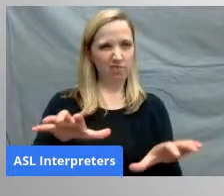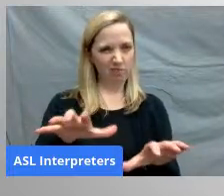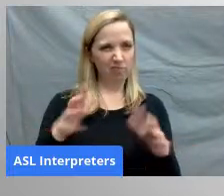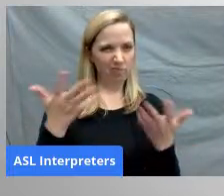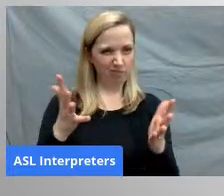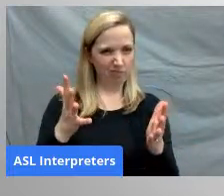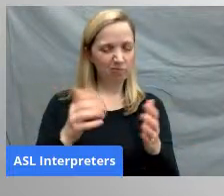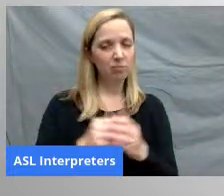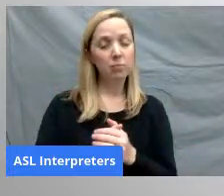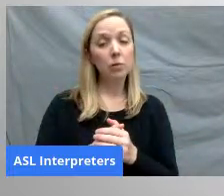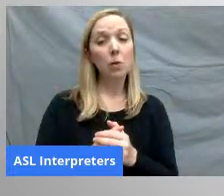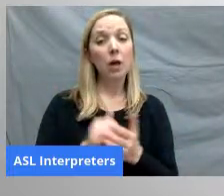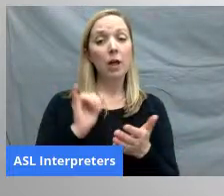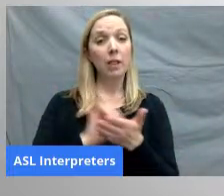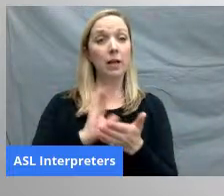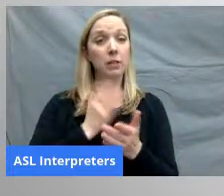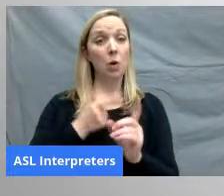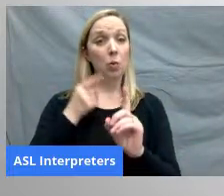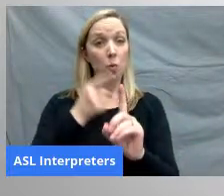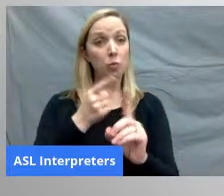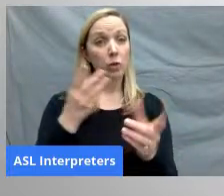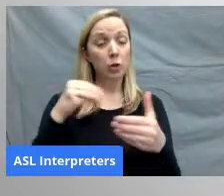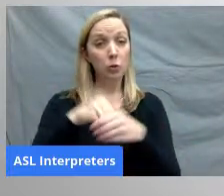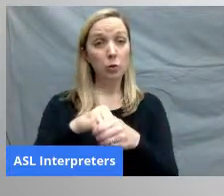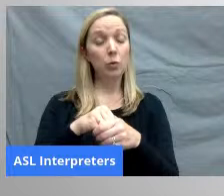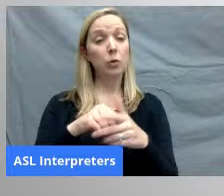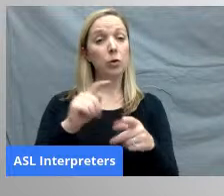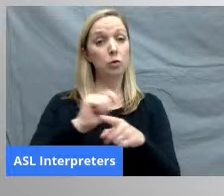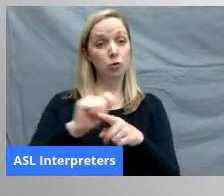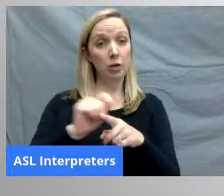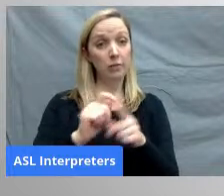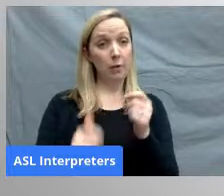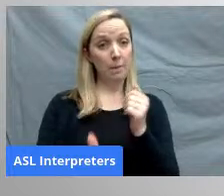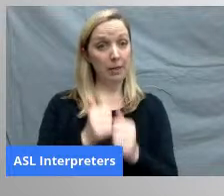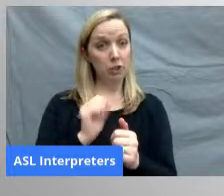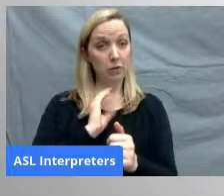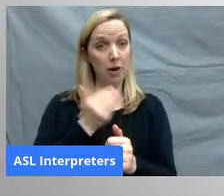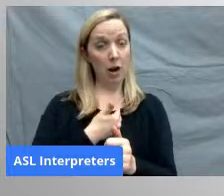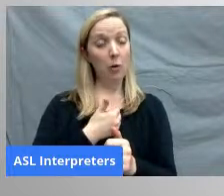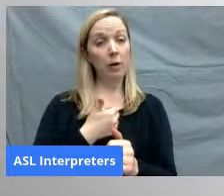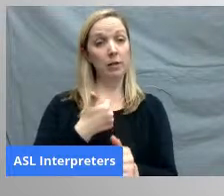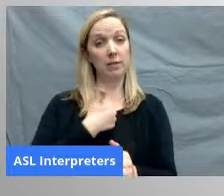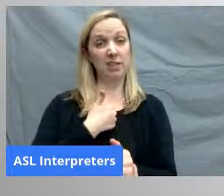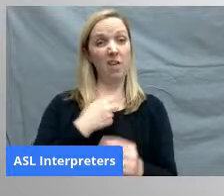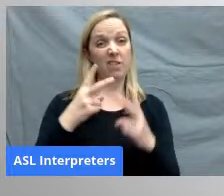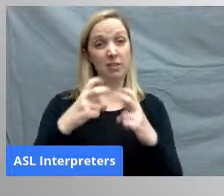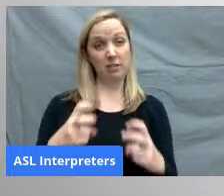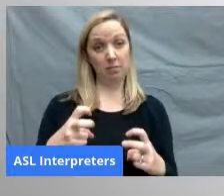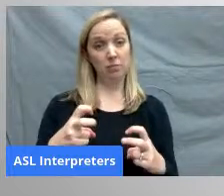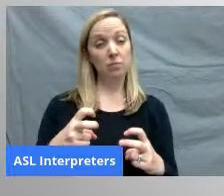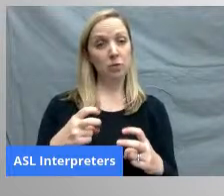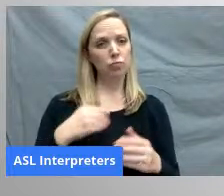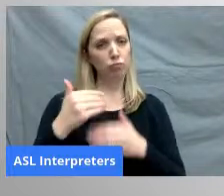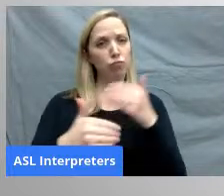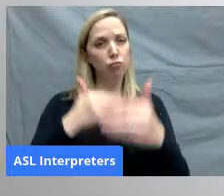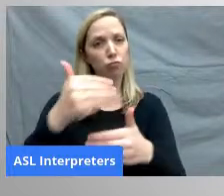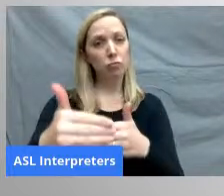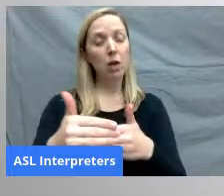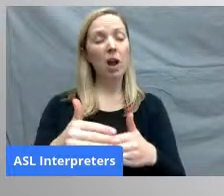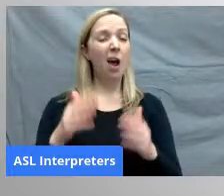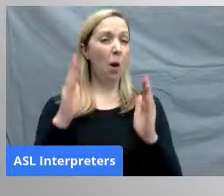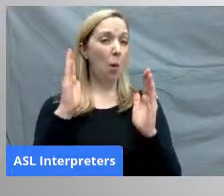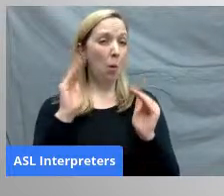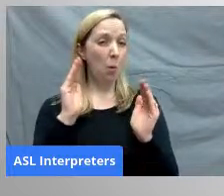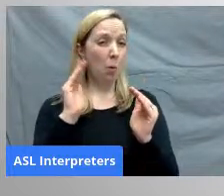those as we move forward. And so I hope to have an update. There are a couple other people I